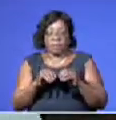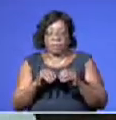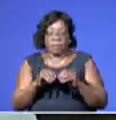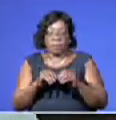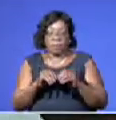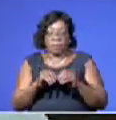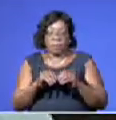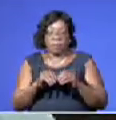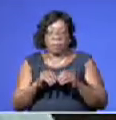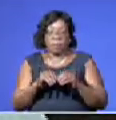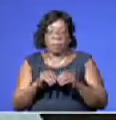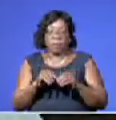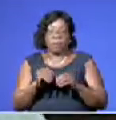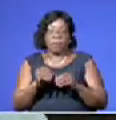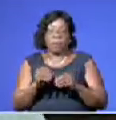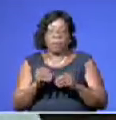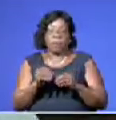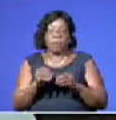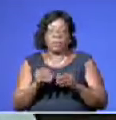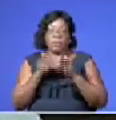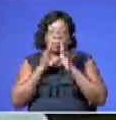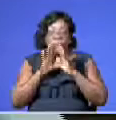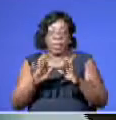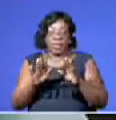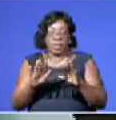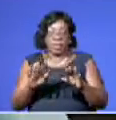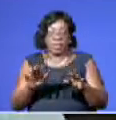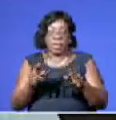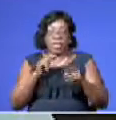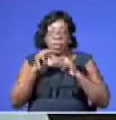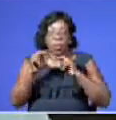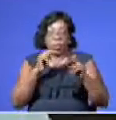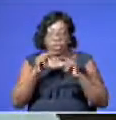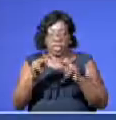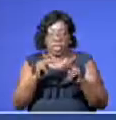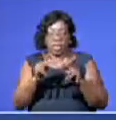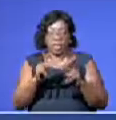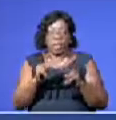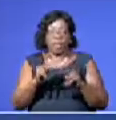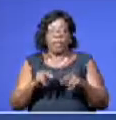branch to let's meet and negotiate, we are obligated to do that.